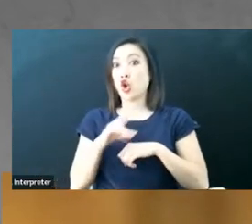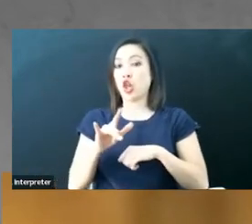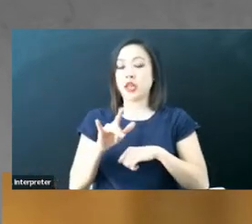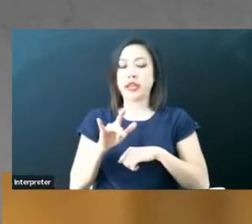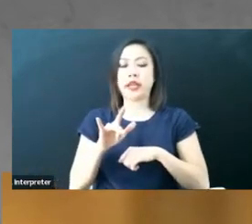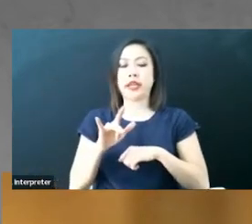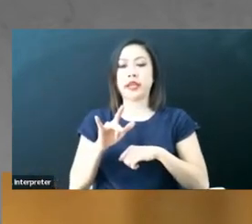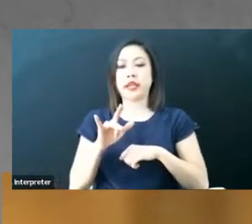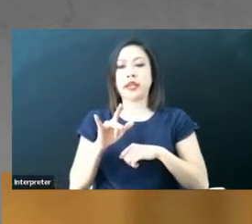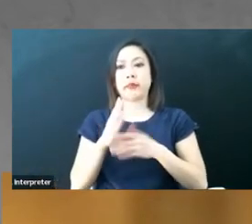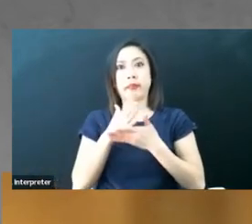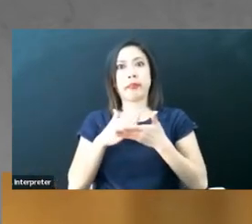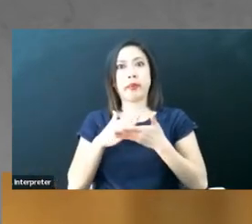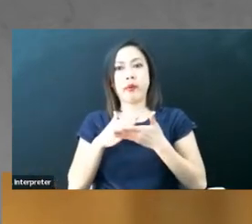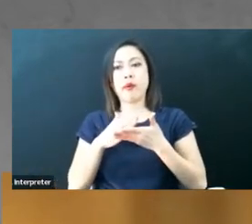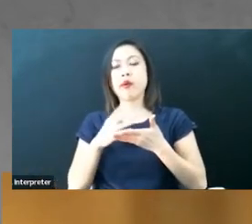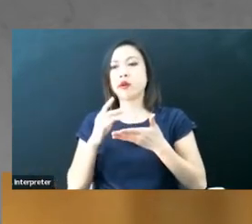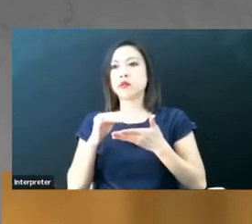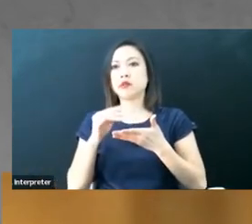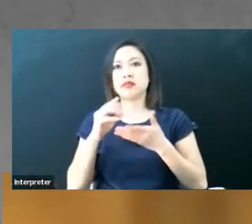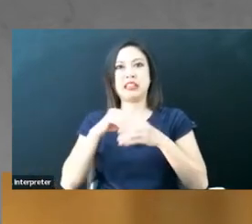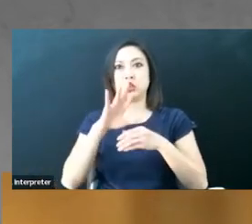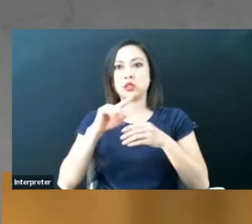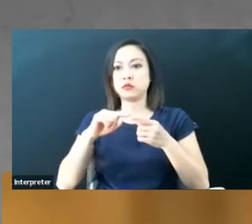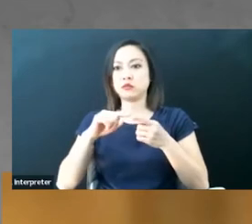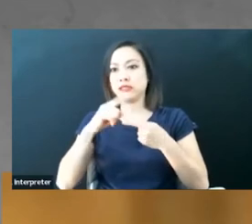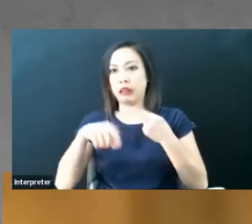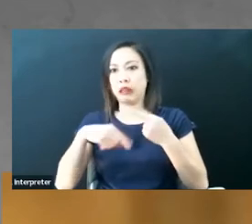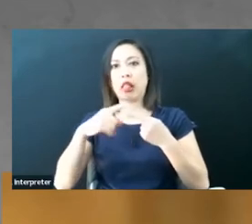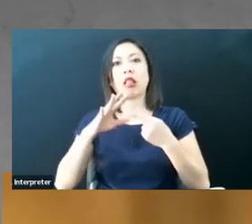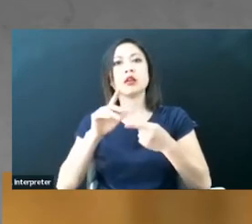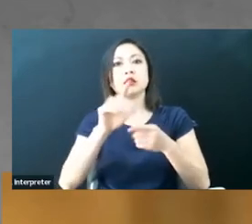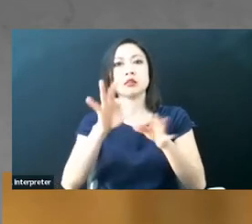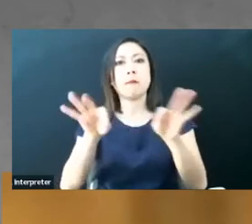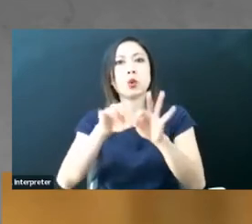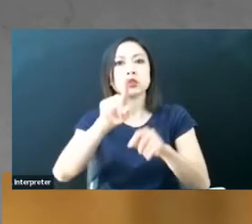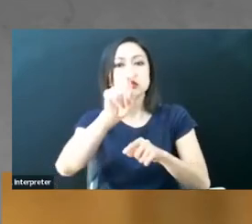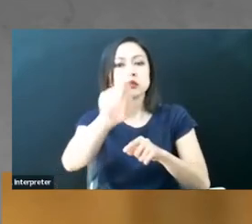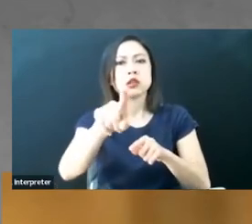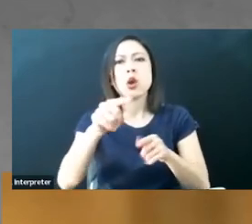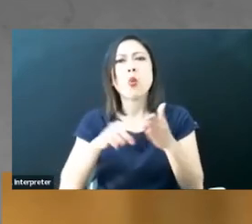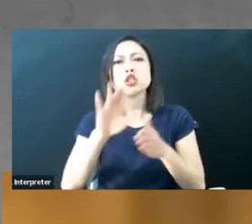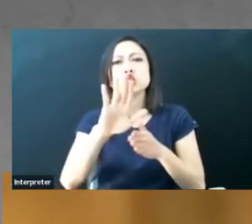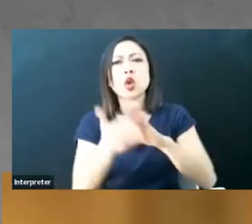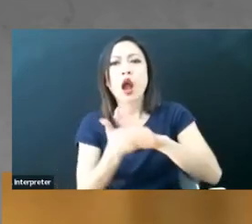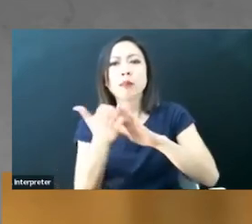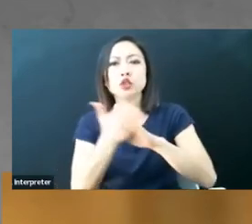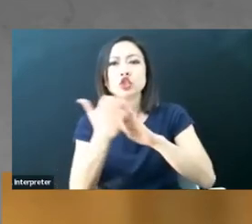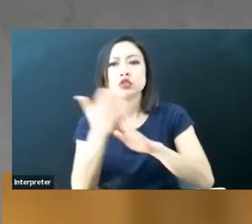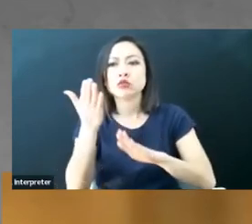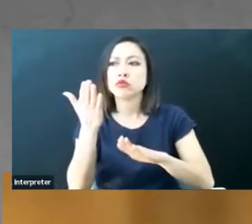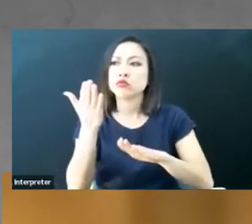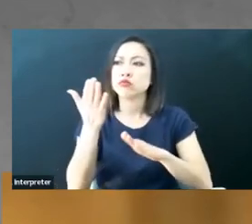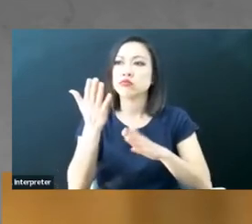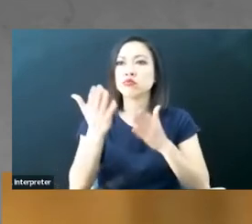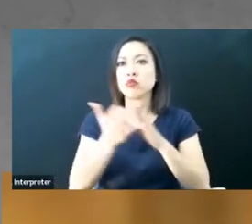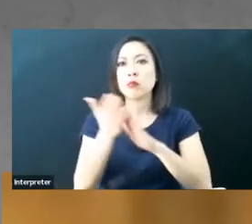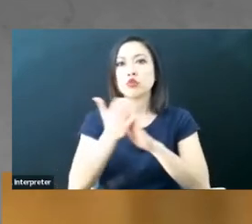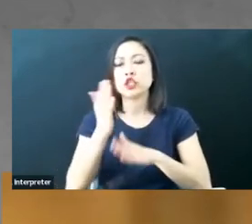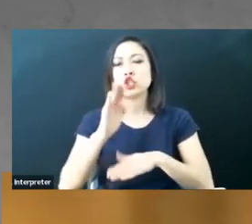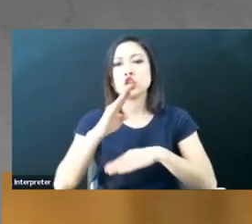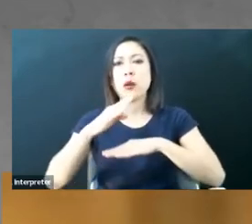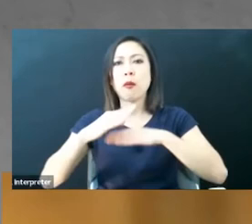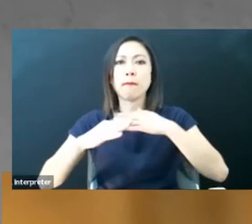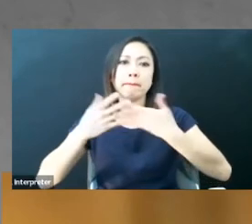life cycle is ensuring that you're building that operational base to deliver quality. So as an example,